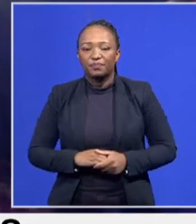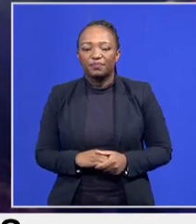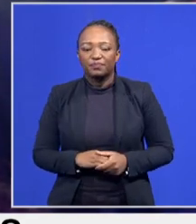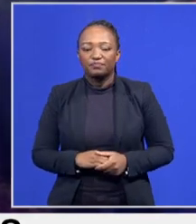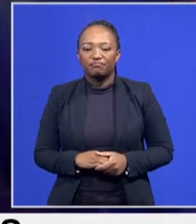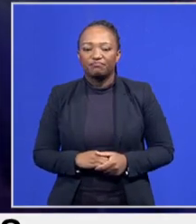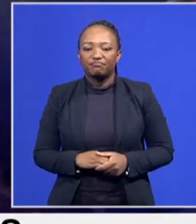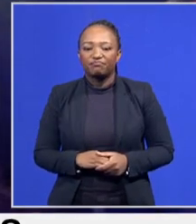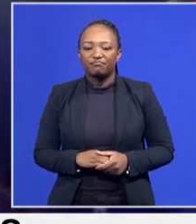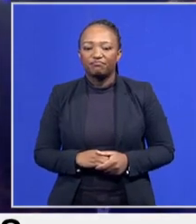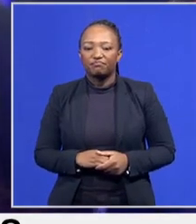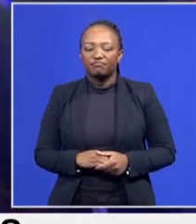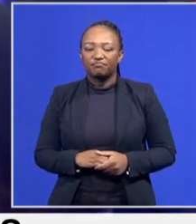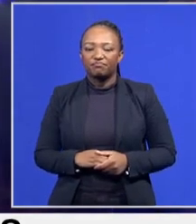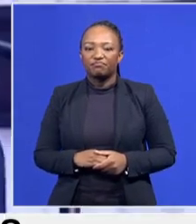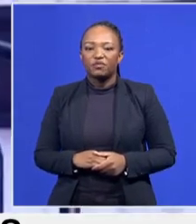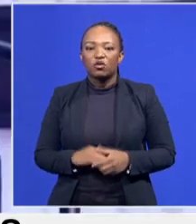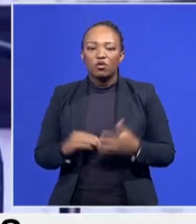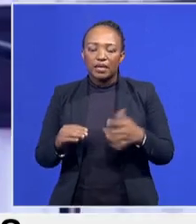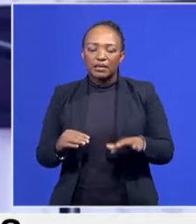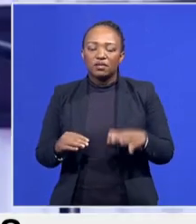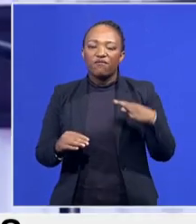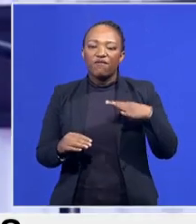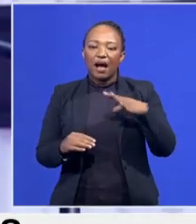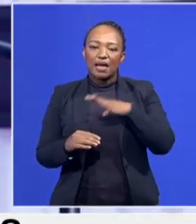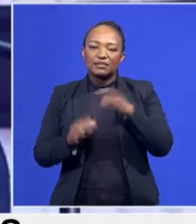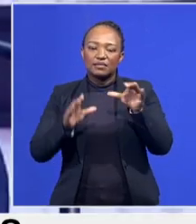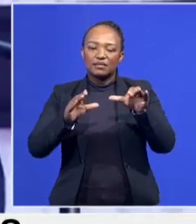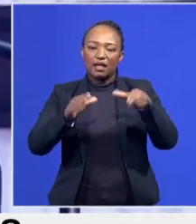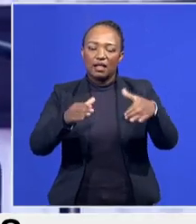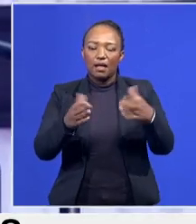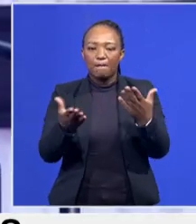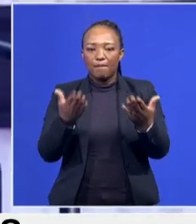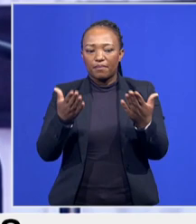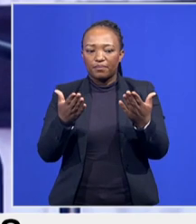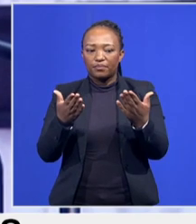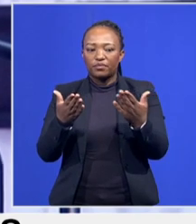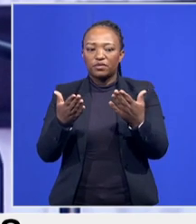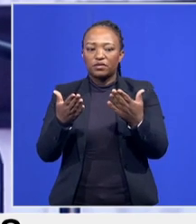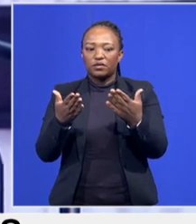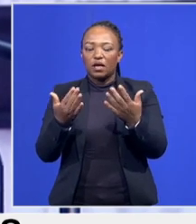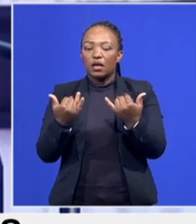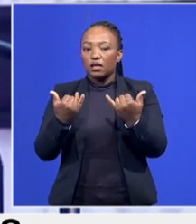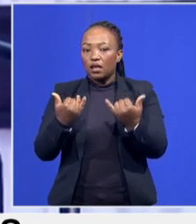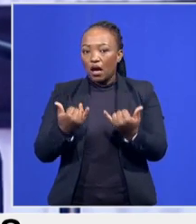And this should be debated in council. That maybe in the three campuses that we have,